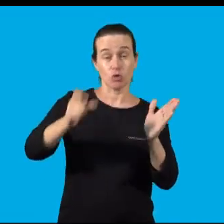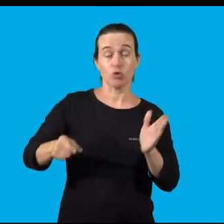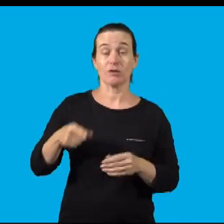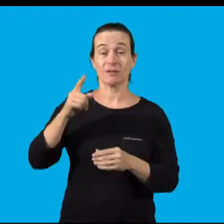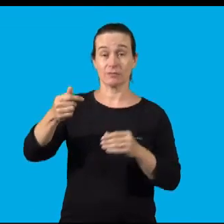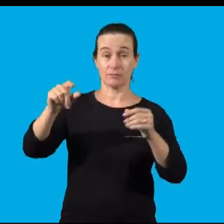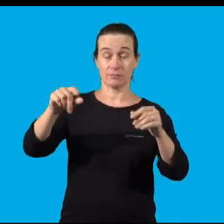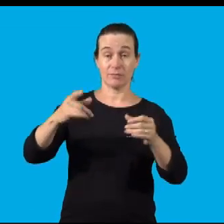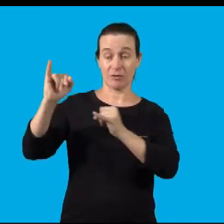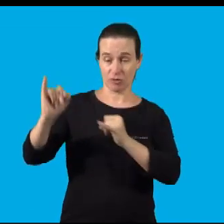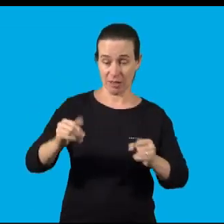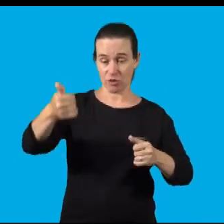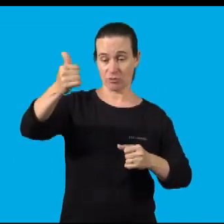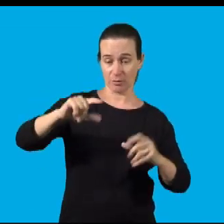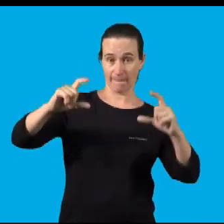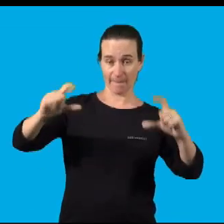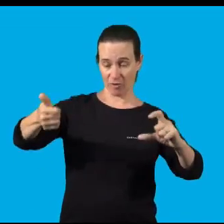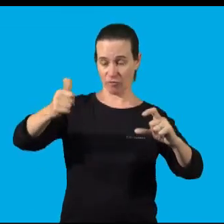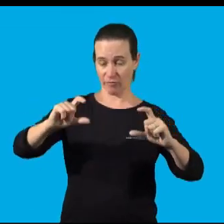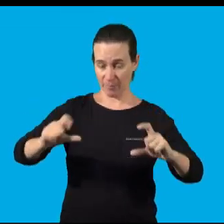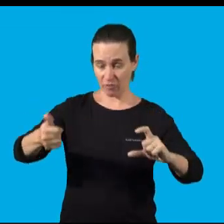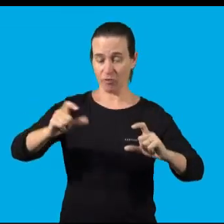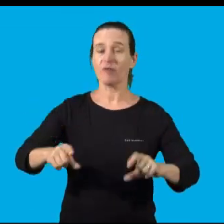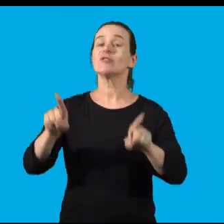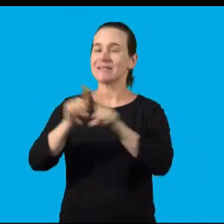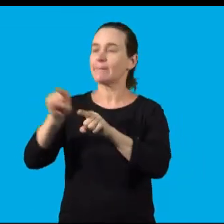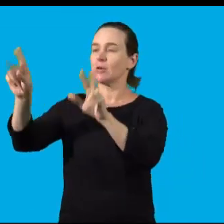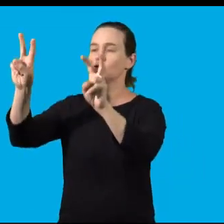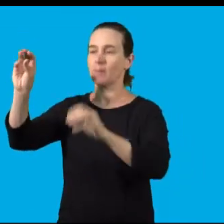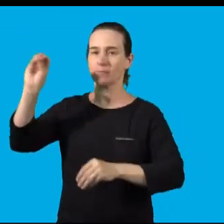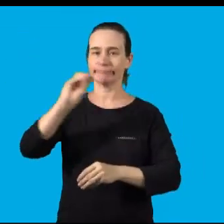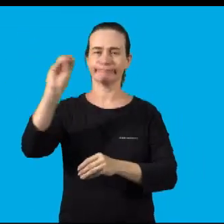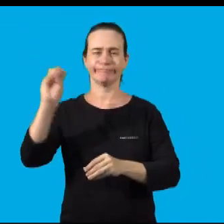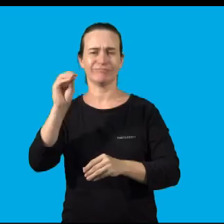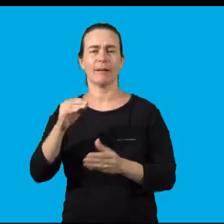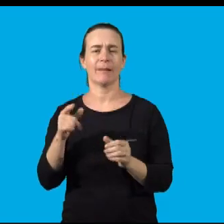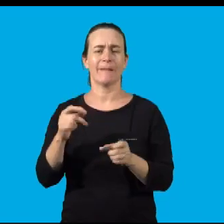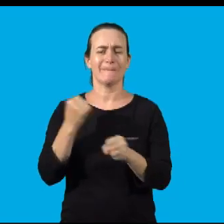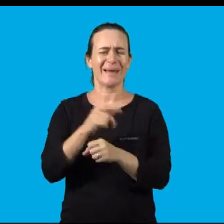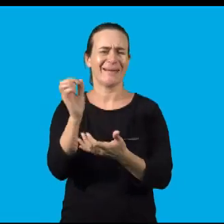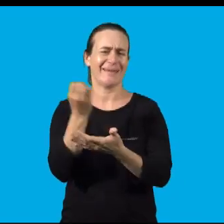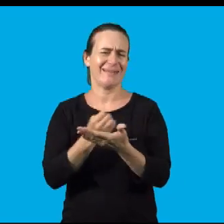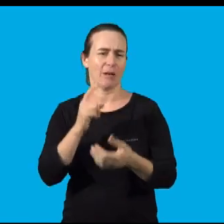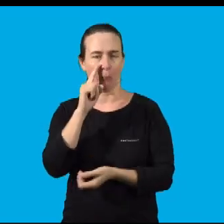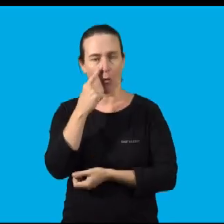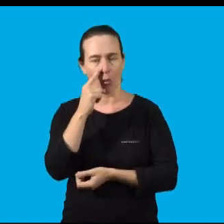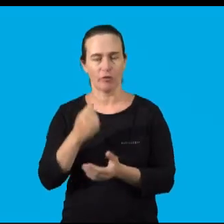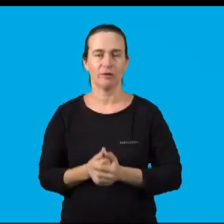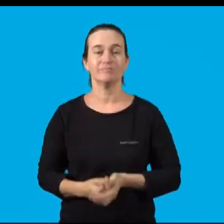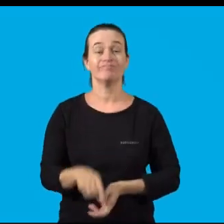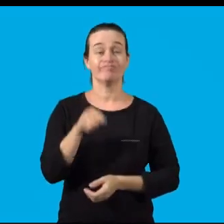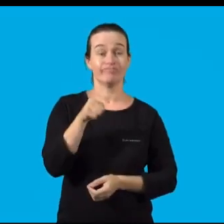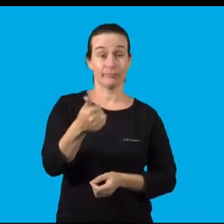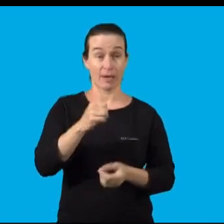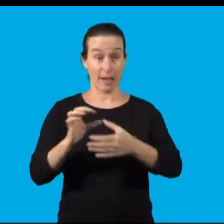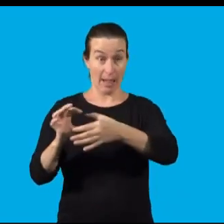end of each paragraph, which became extremely boring and mundane. Inadequate or vague references were made to the